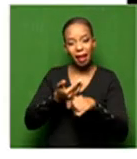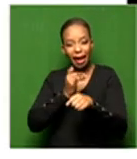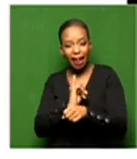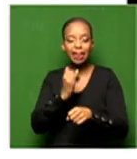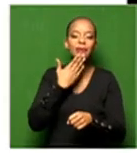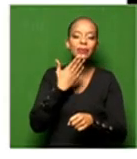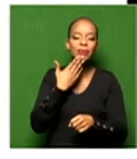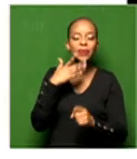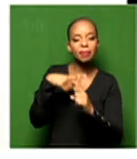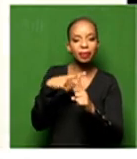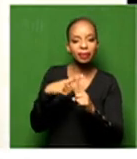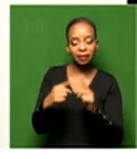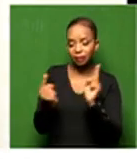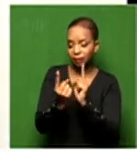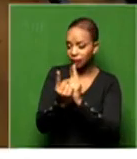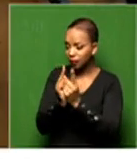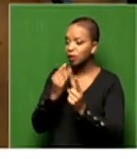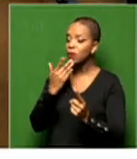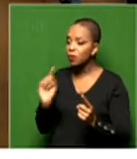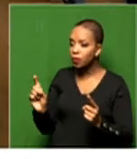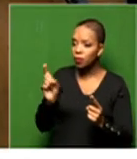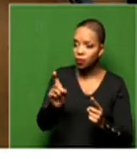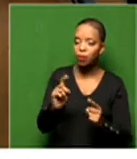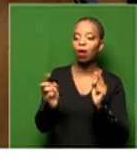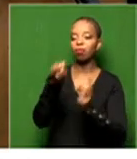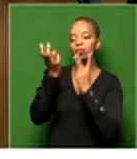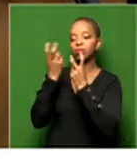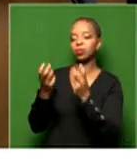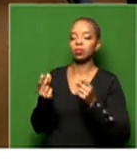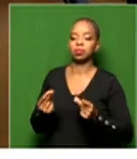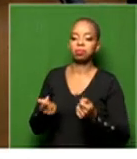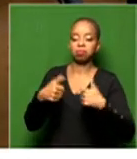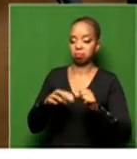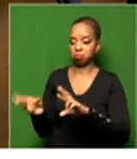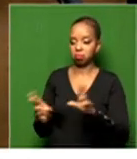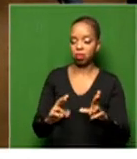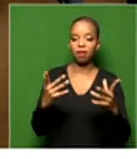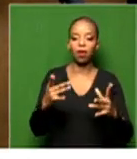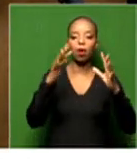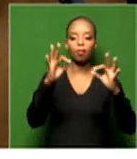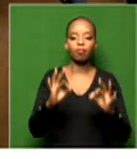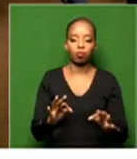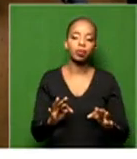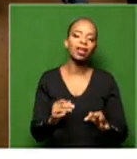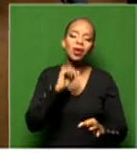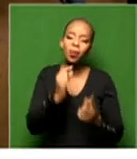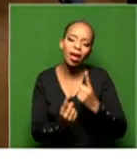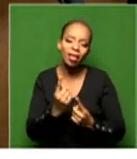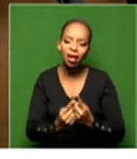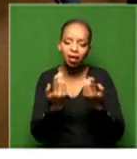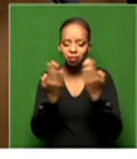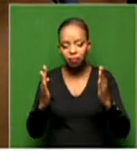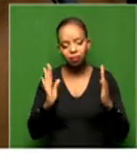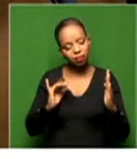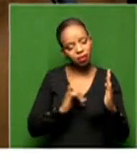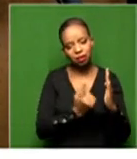their contacts, and refer them for appropriate management, whether it is immediate testing, isolation, or